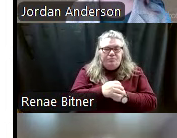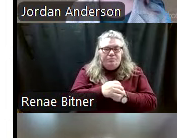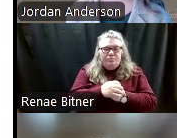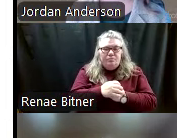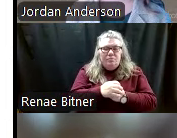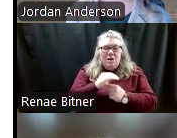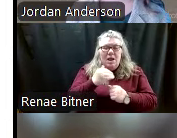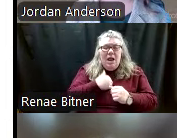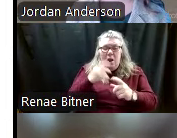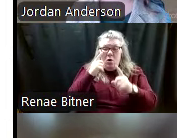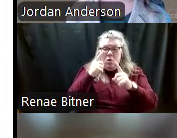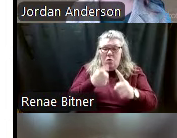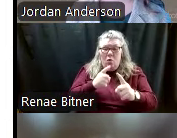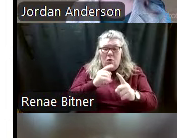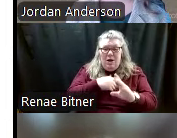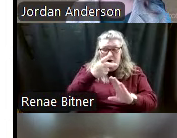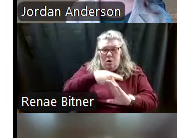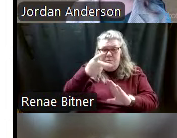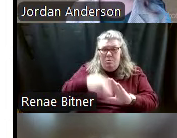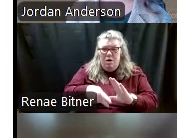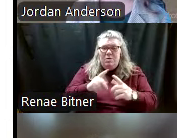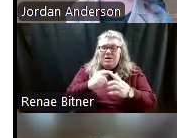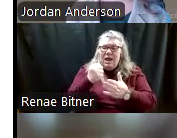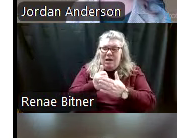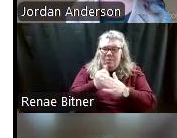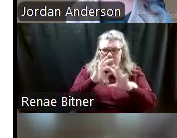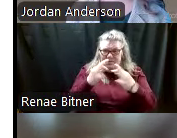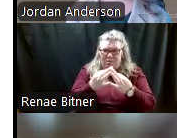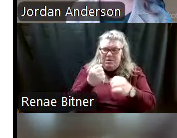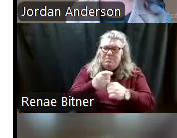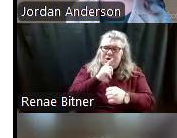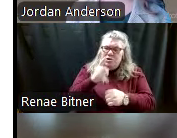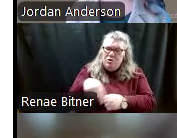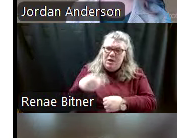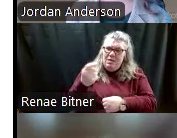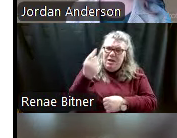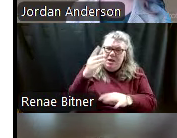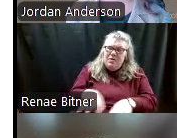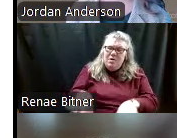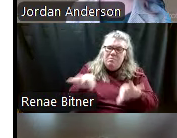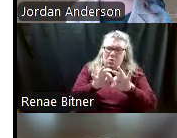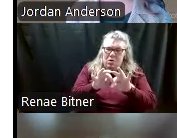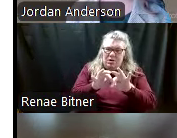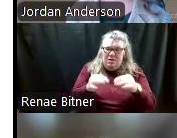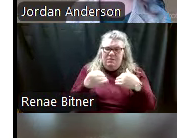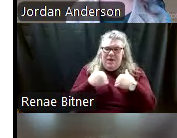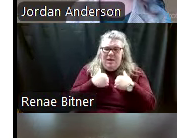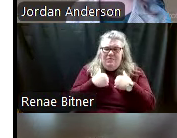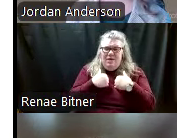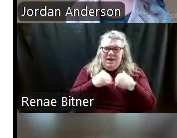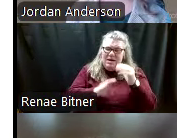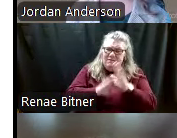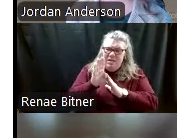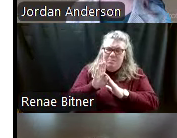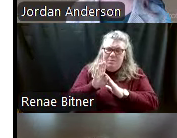So our primary goal in our program is to assist the families in making sure they understand the importance of having and developing